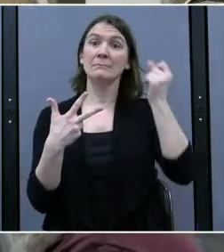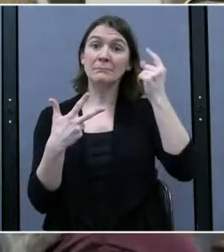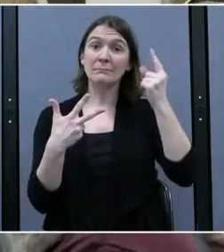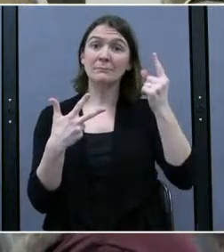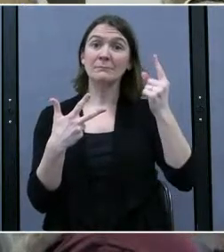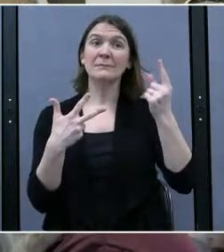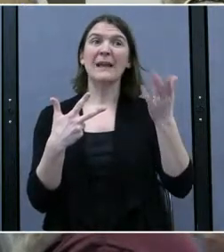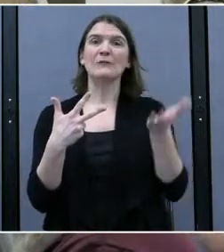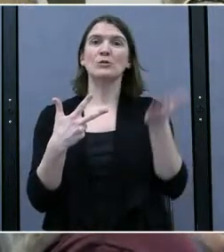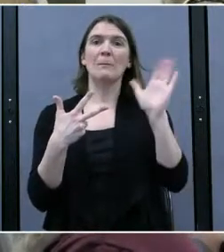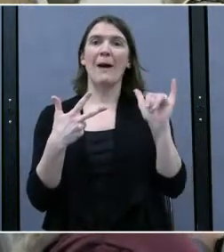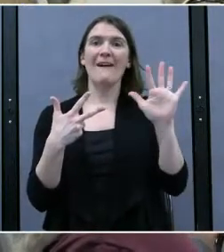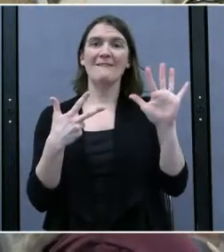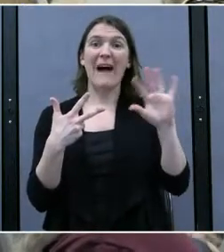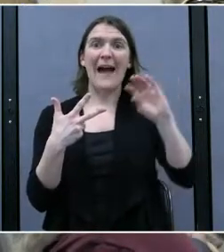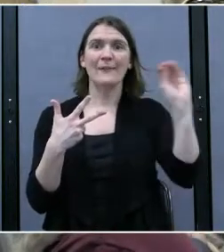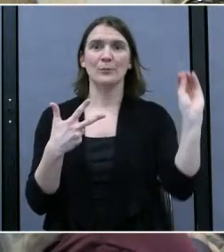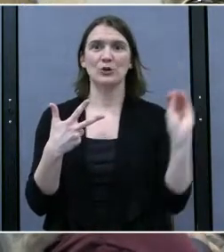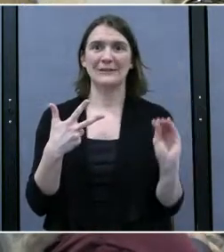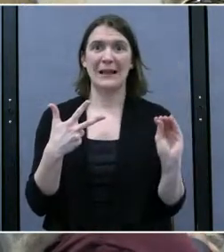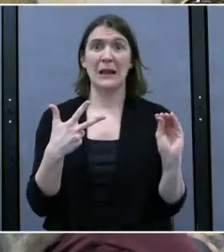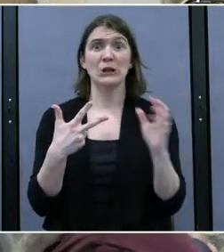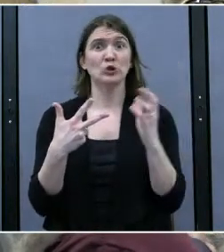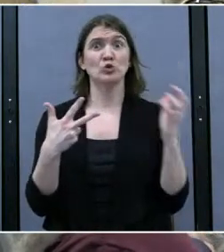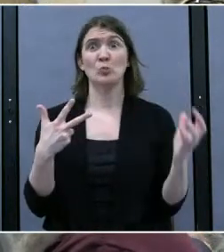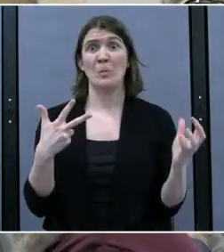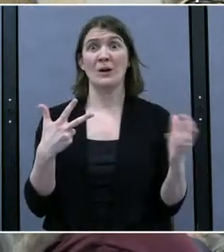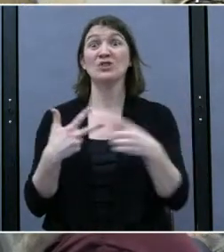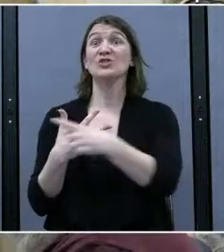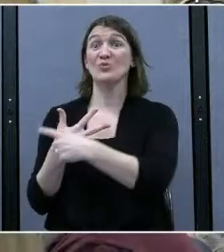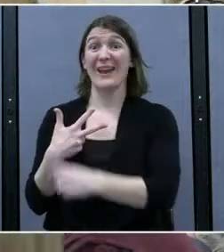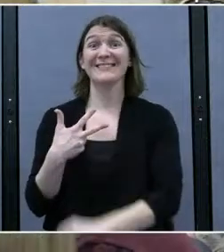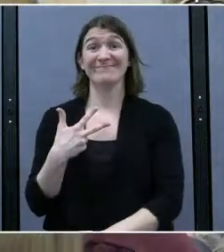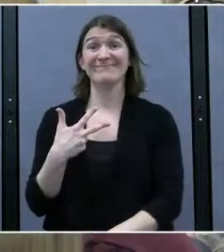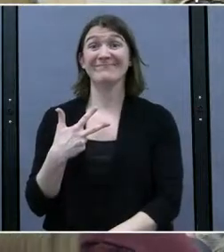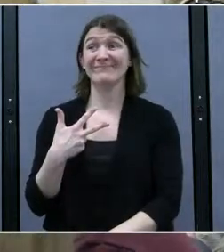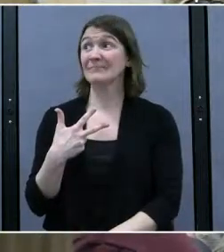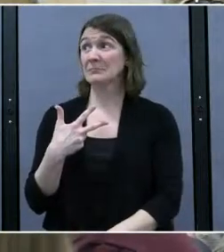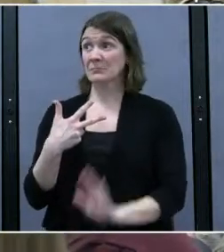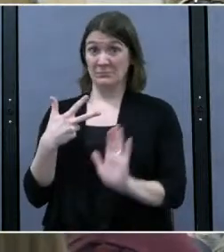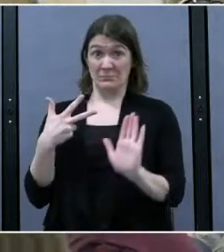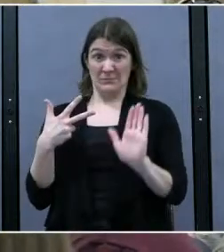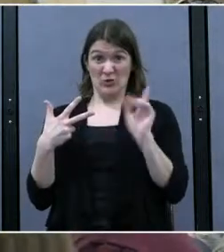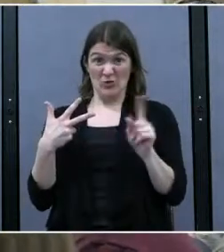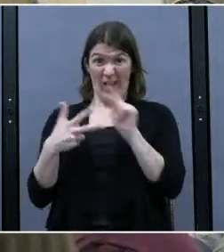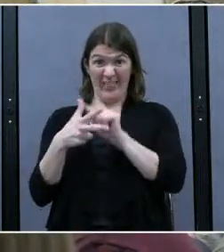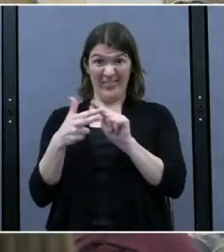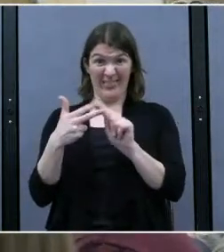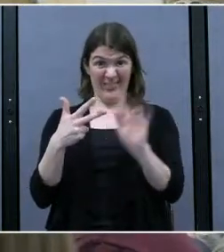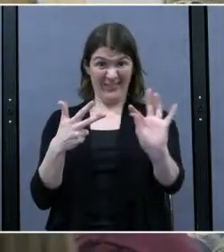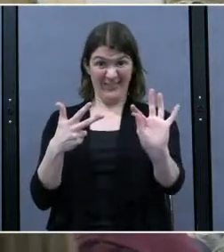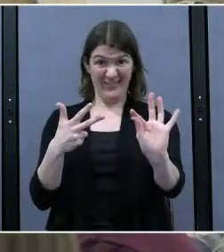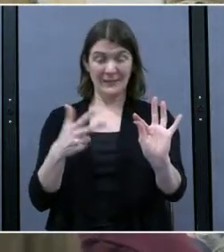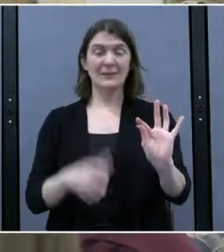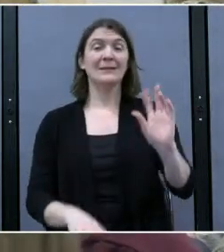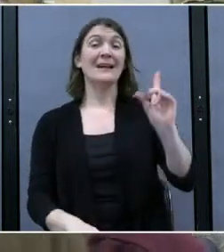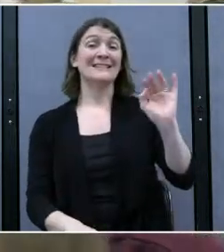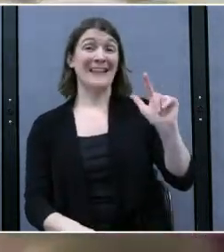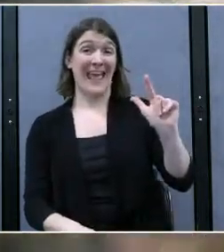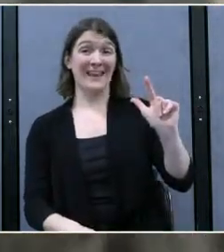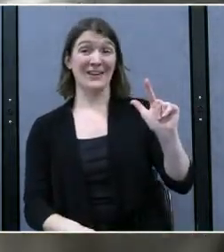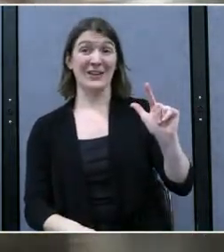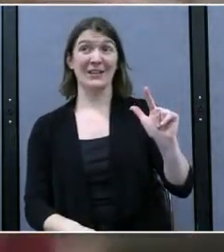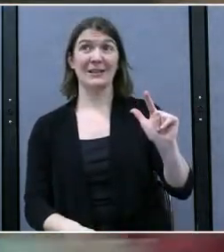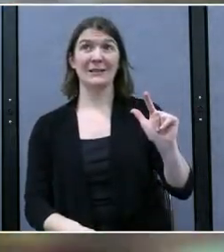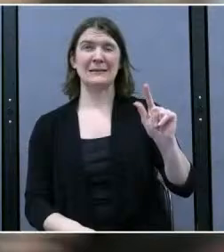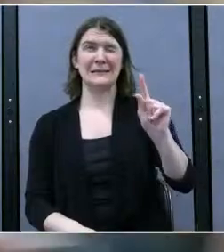by 5%, which is too much. Yeah. Does that clarify? Let me just kind of